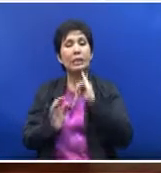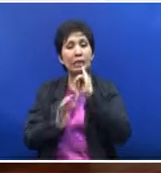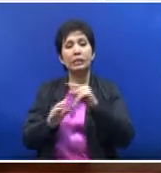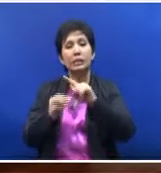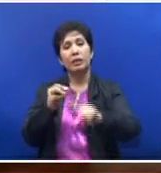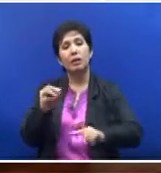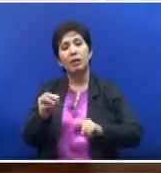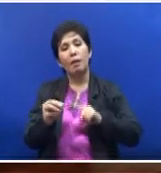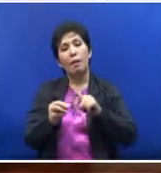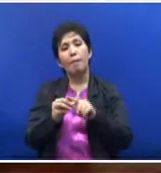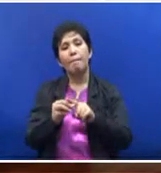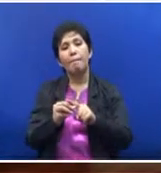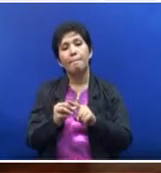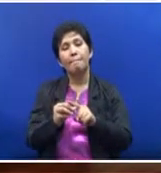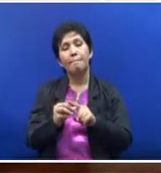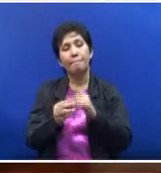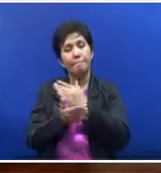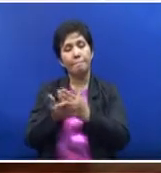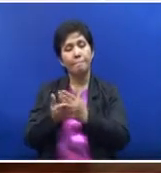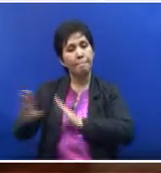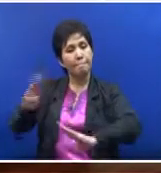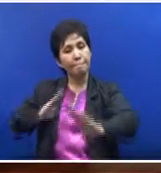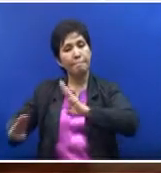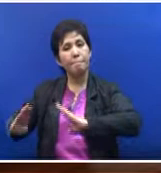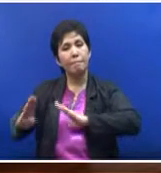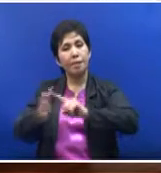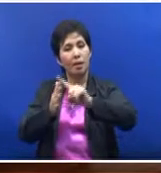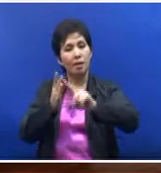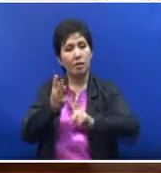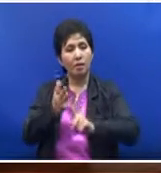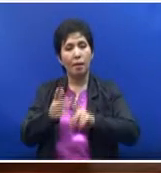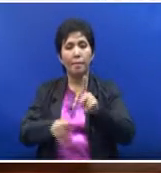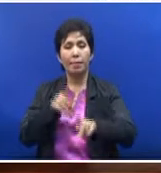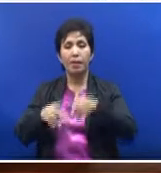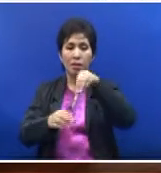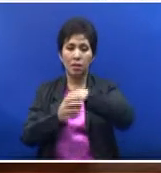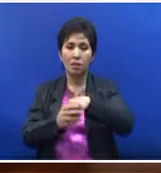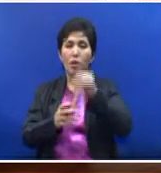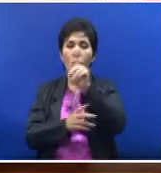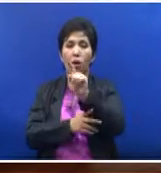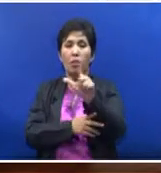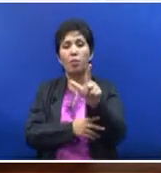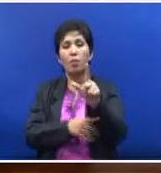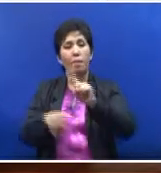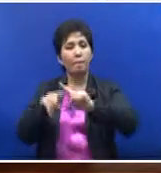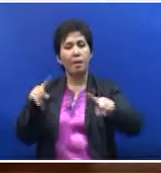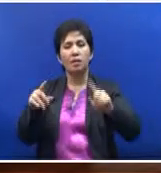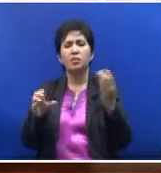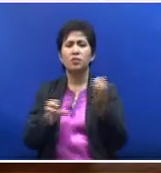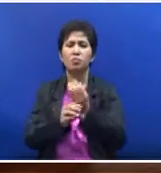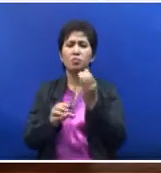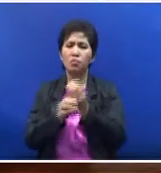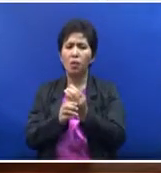about certain behavior among people in Kuala Lumpur. Okay, but small